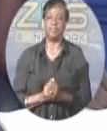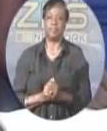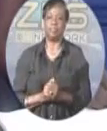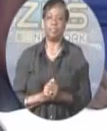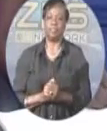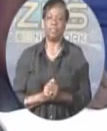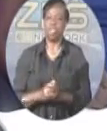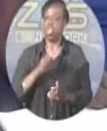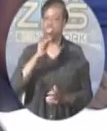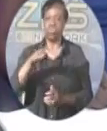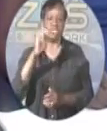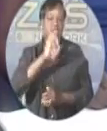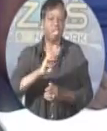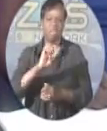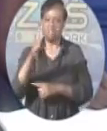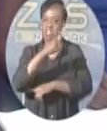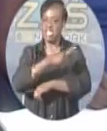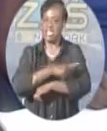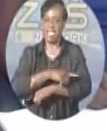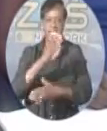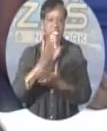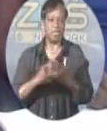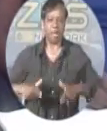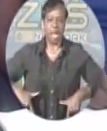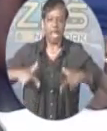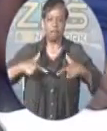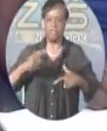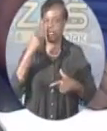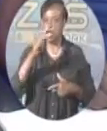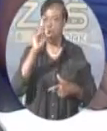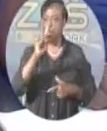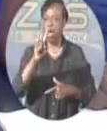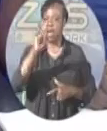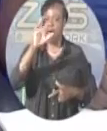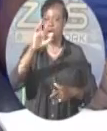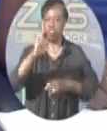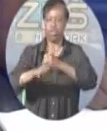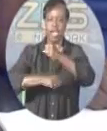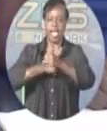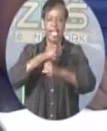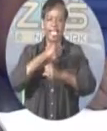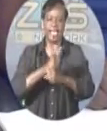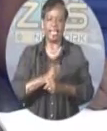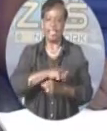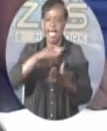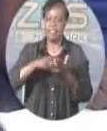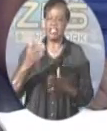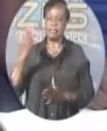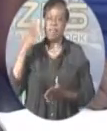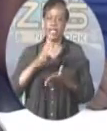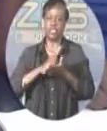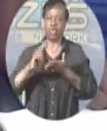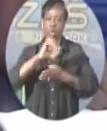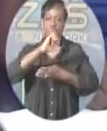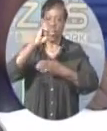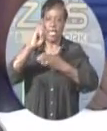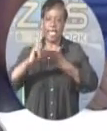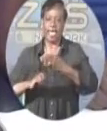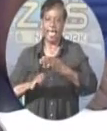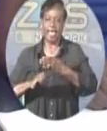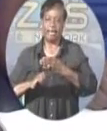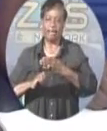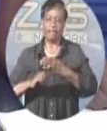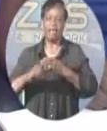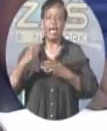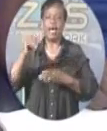Well, it's not every day that one would live to see 100 years, but this past weekend, the country's latest centenarian was celebrated